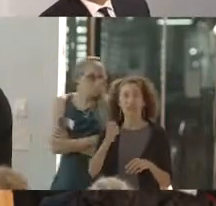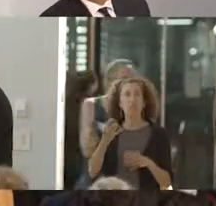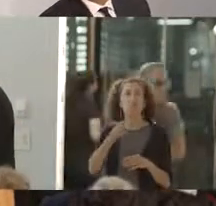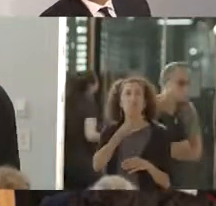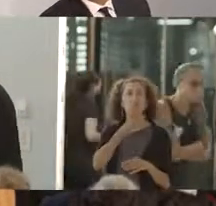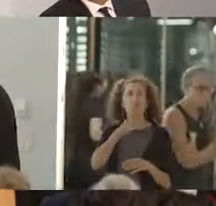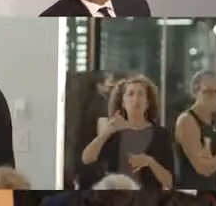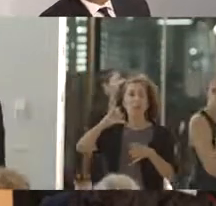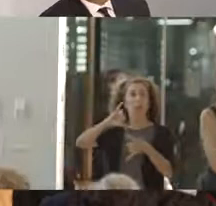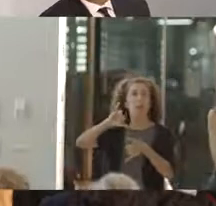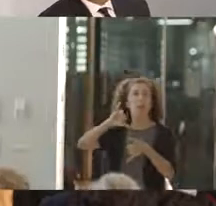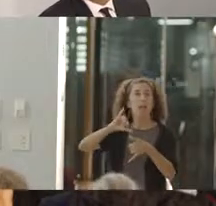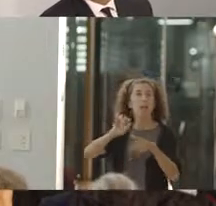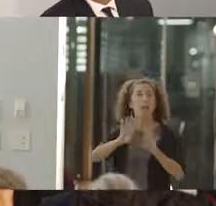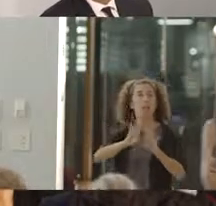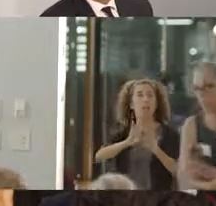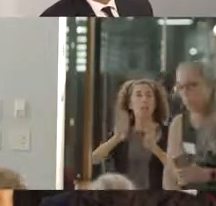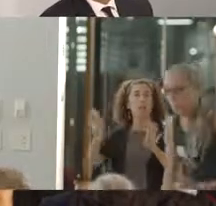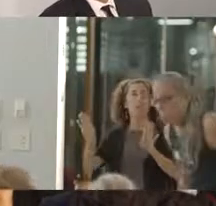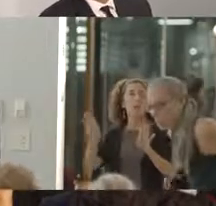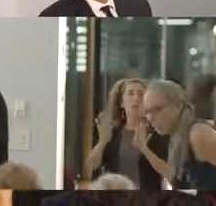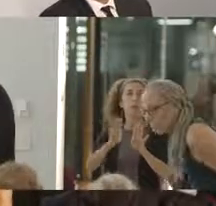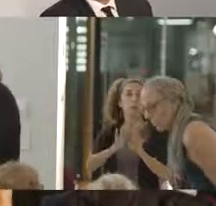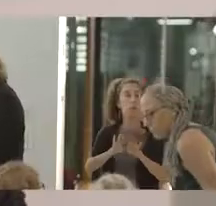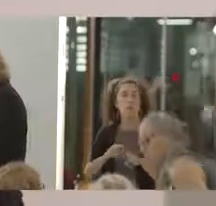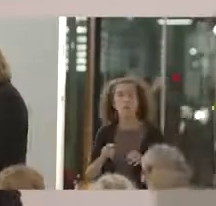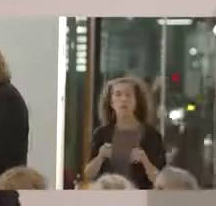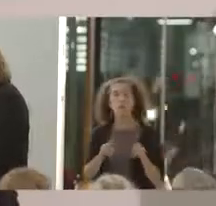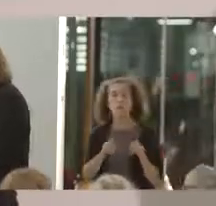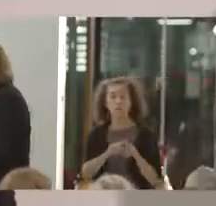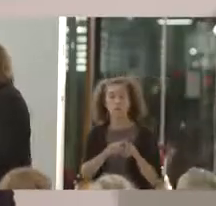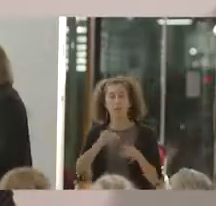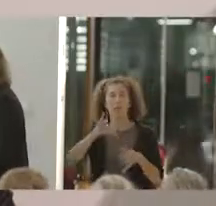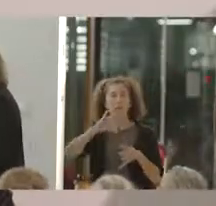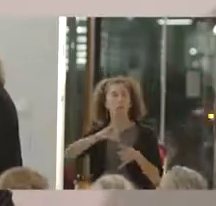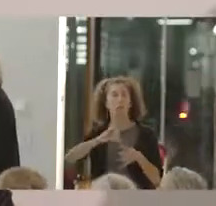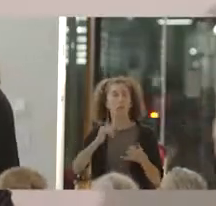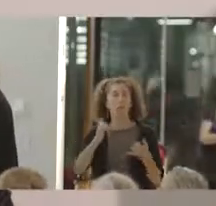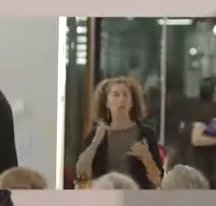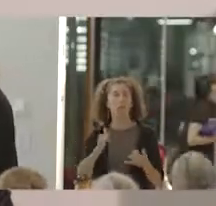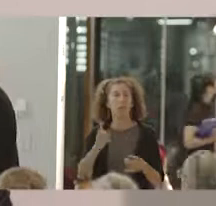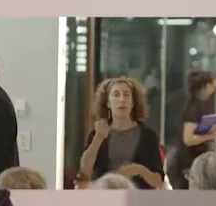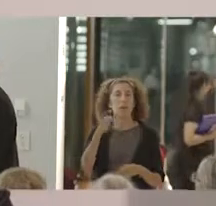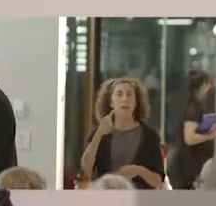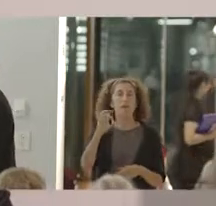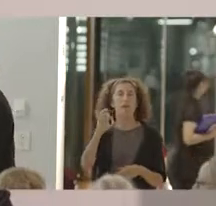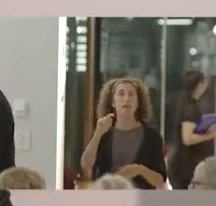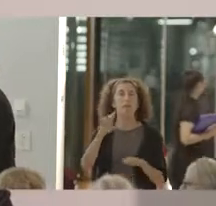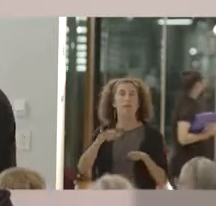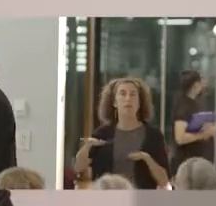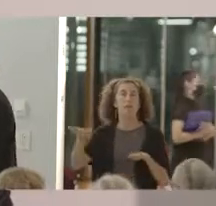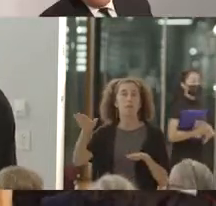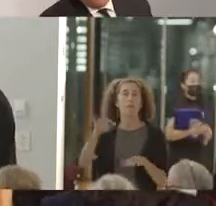this reach? Yeah, it is the same height as the existing privacy wall, which is roughly 8 feet above existing grade.